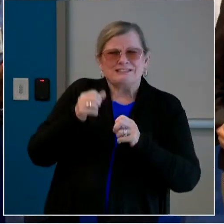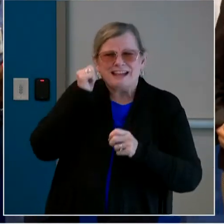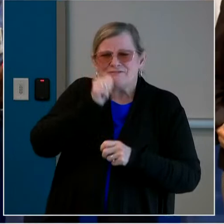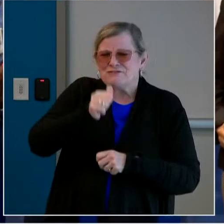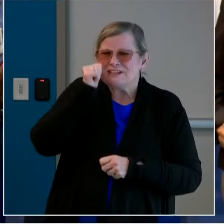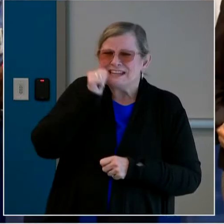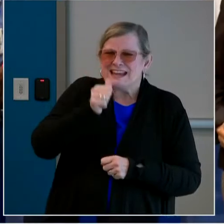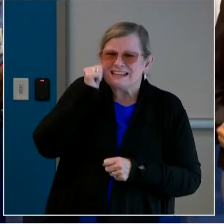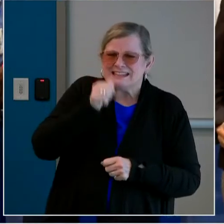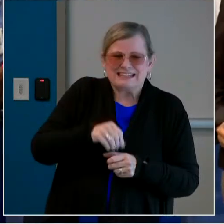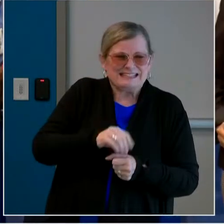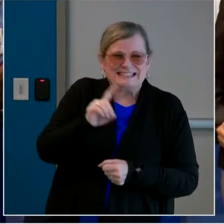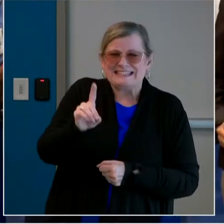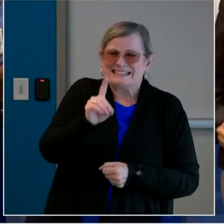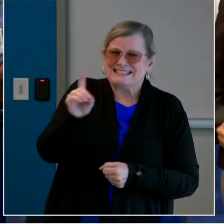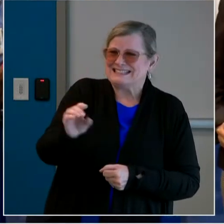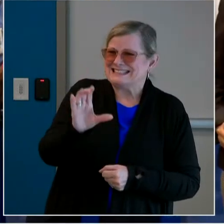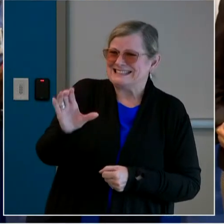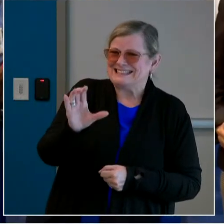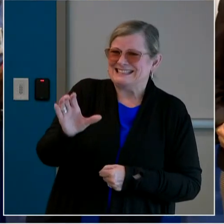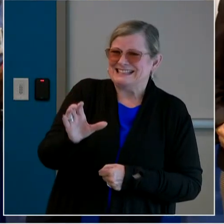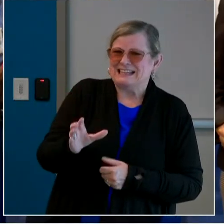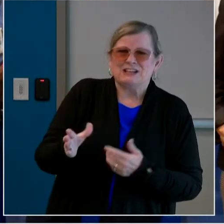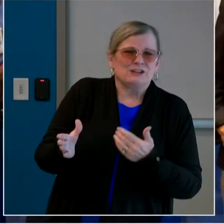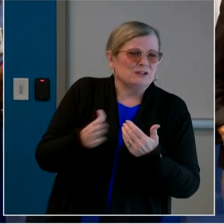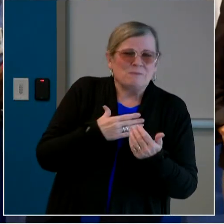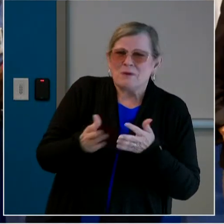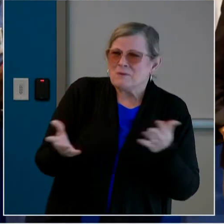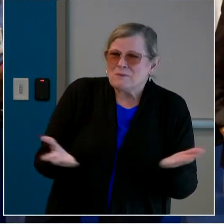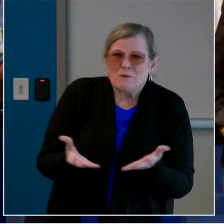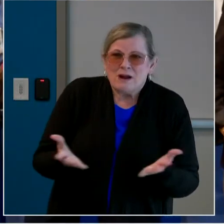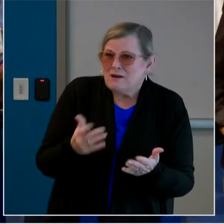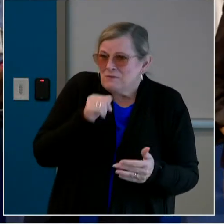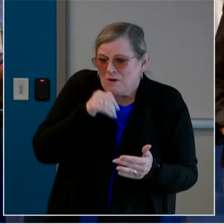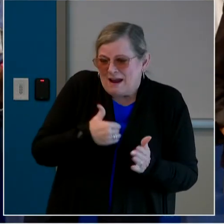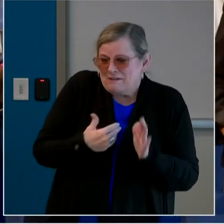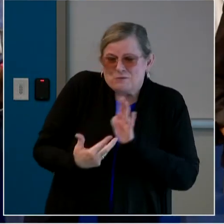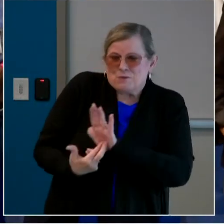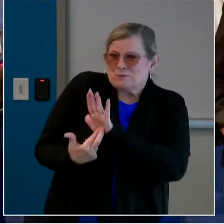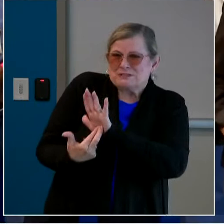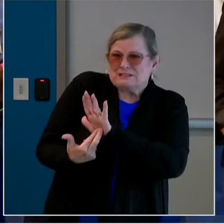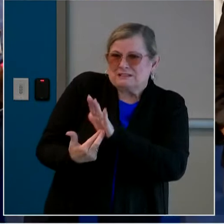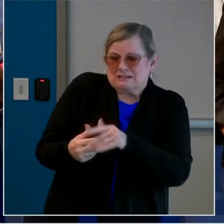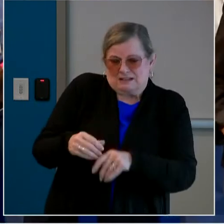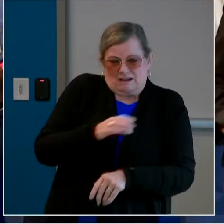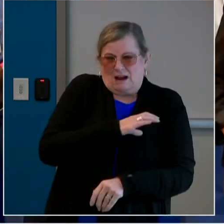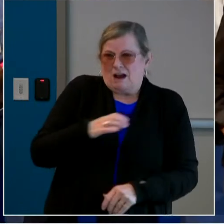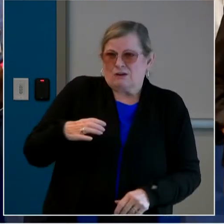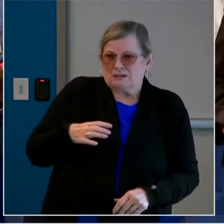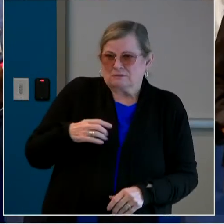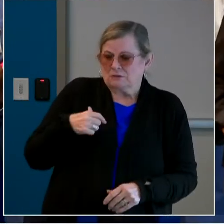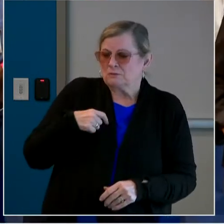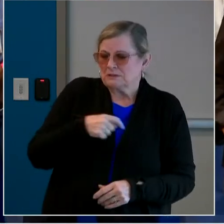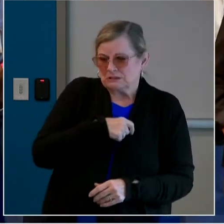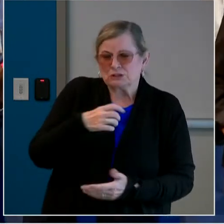hands tied behind our back because we don't have the representation in Congress that we deserve. So let me say